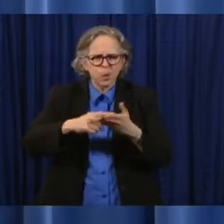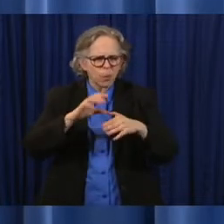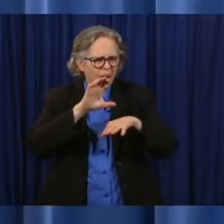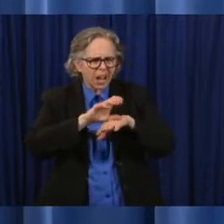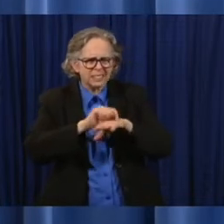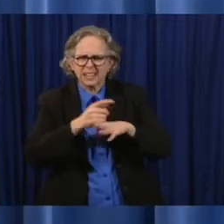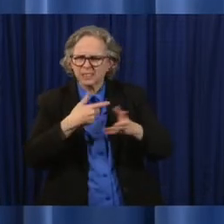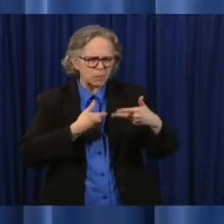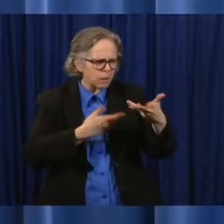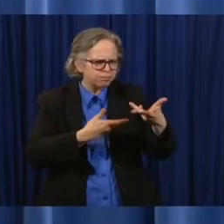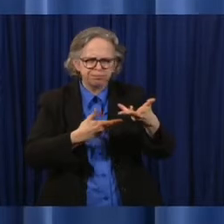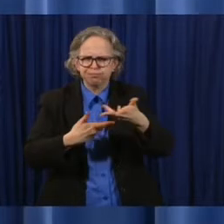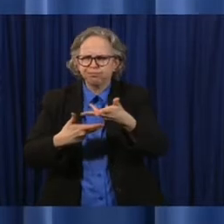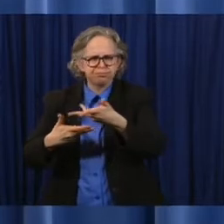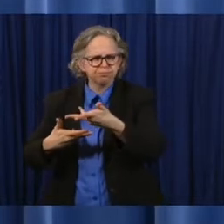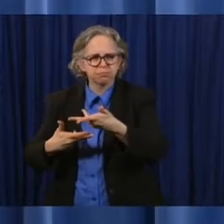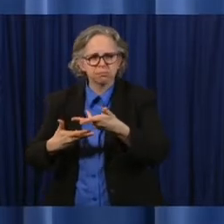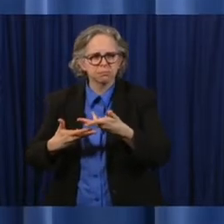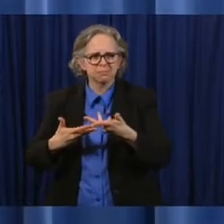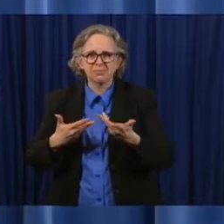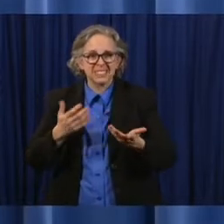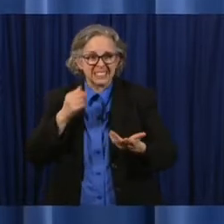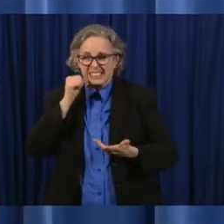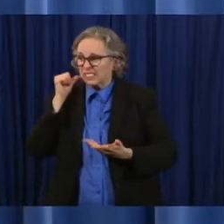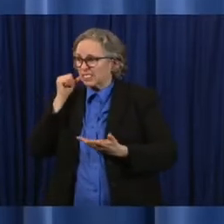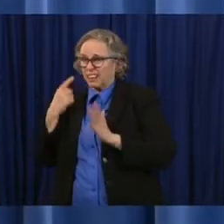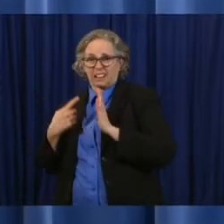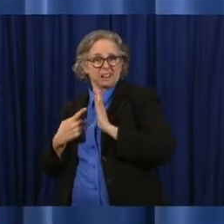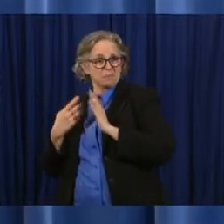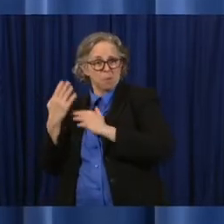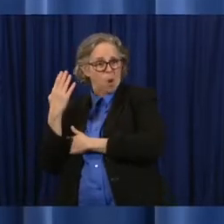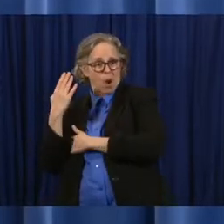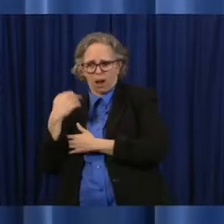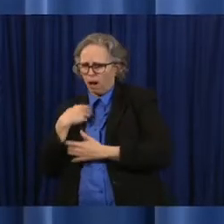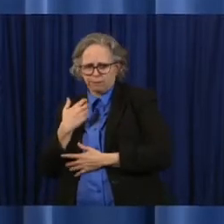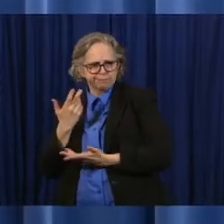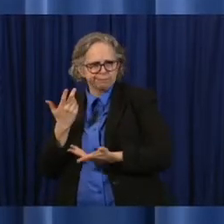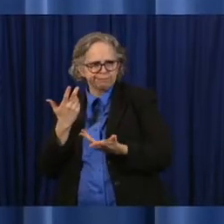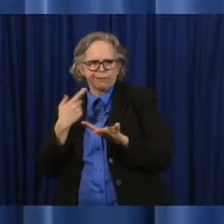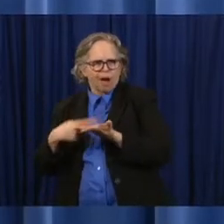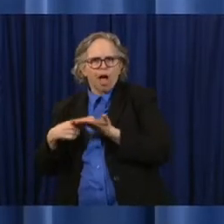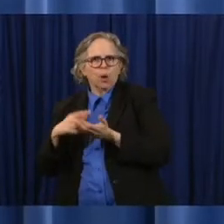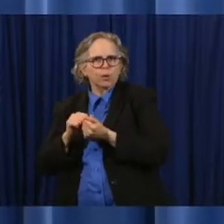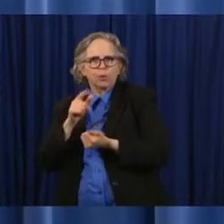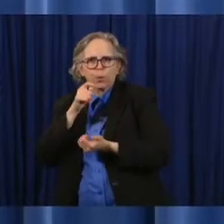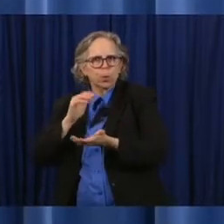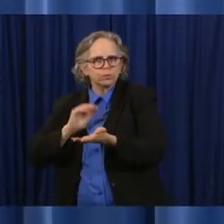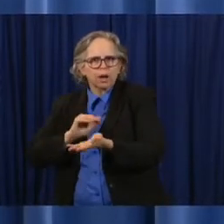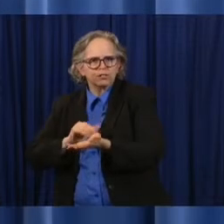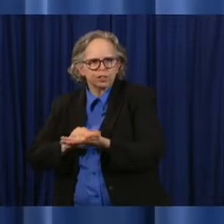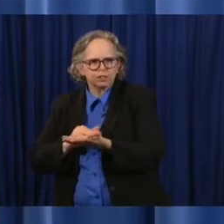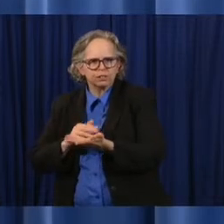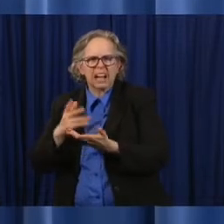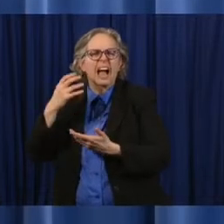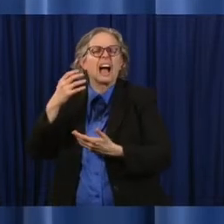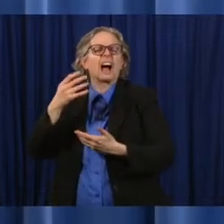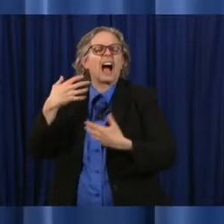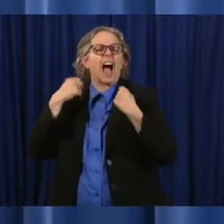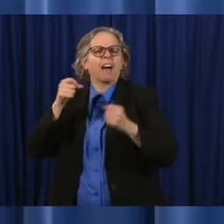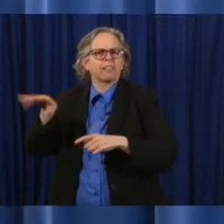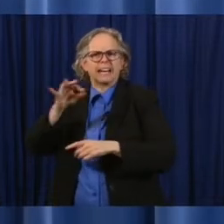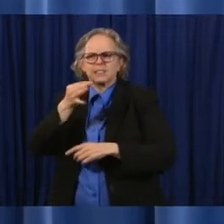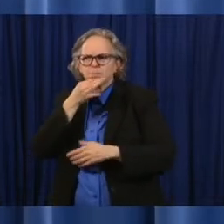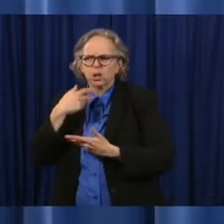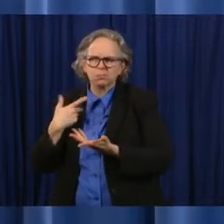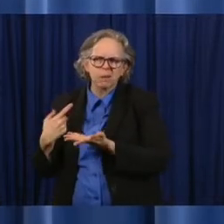at a call yesterday morning early with a number of doctors and health experts. But just as we've